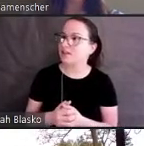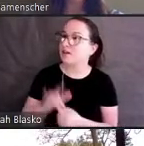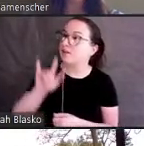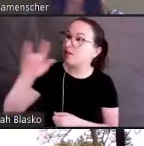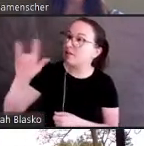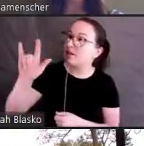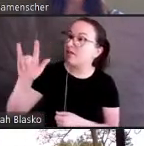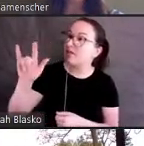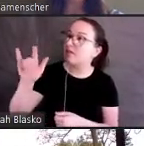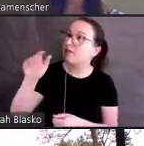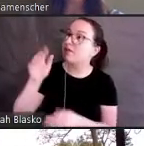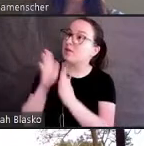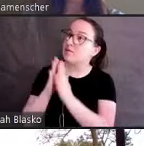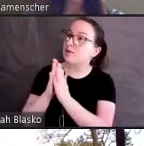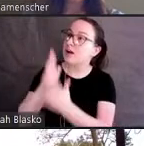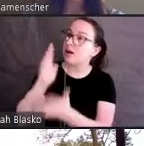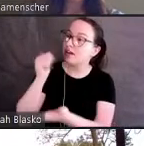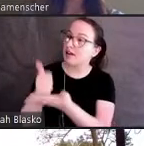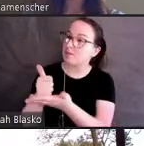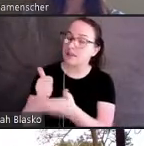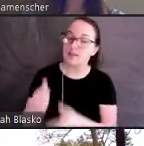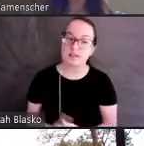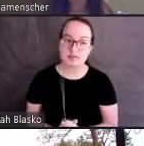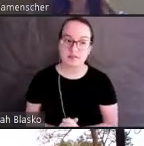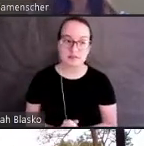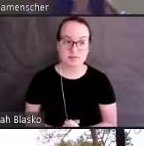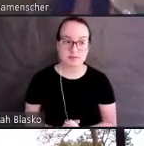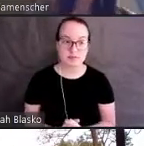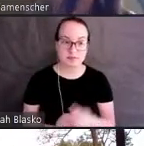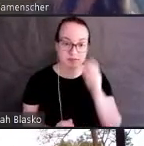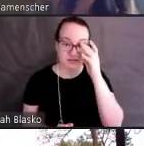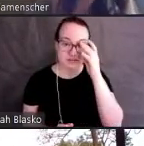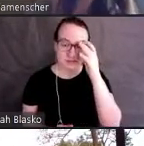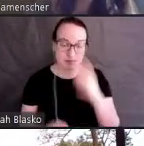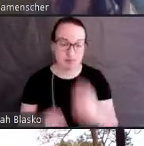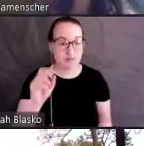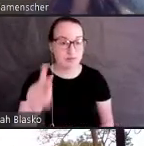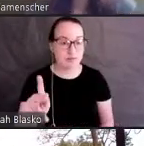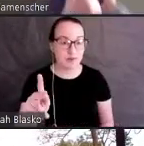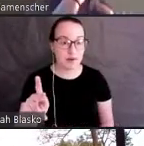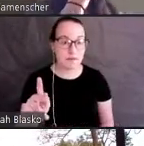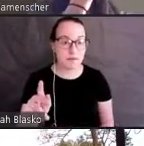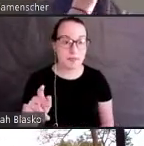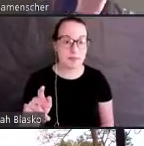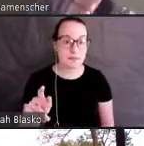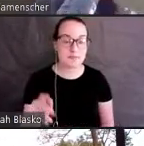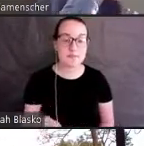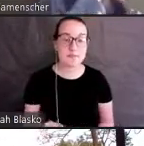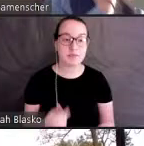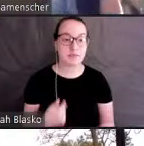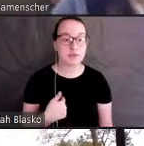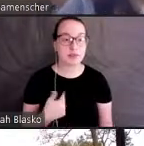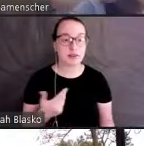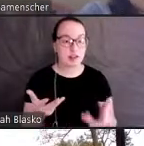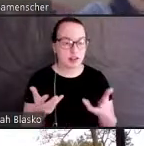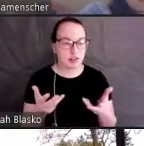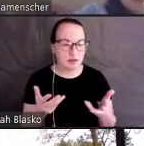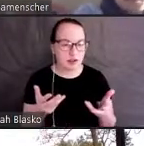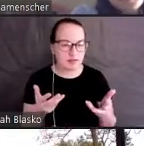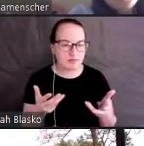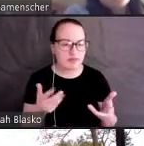name. Amen. Well, gang, I want us to think for a